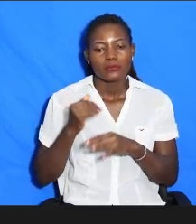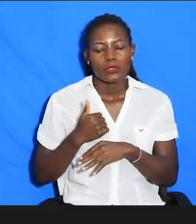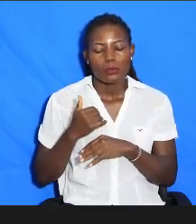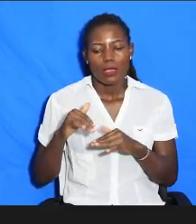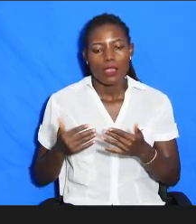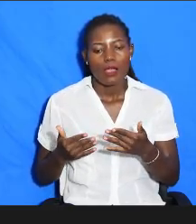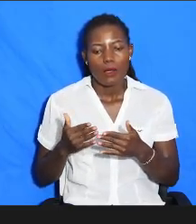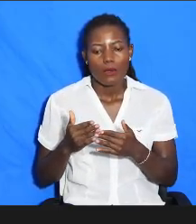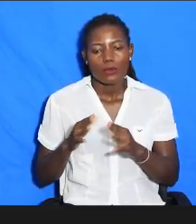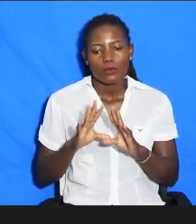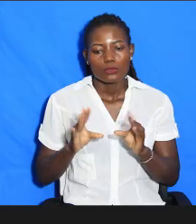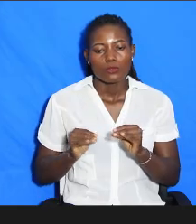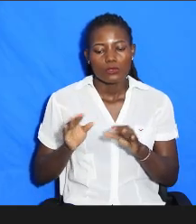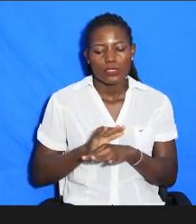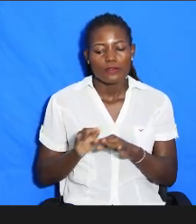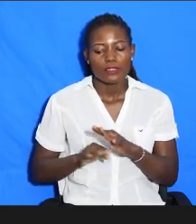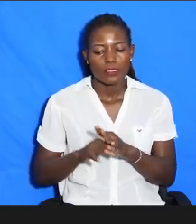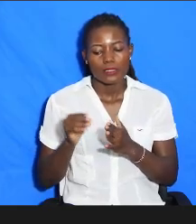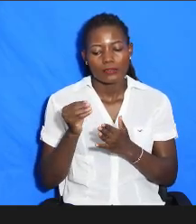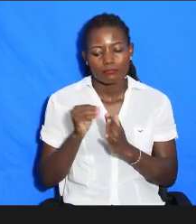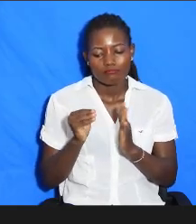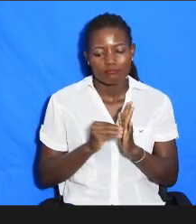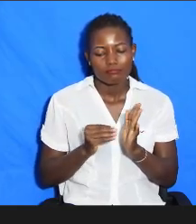of put everything, to note everything down. So it's been helping me.